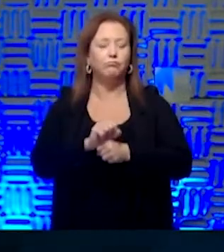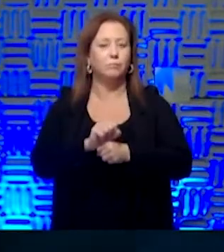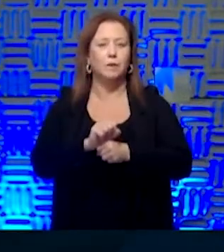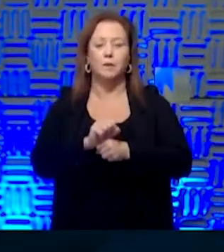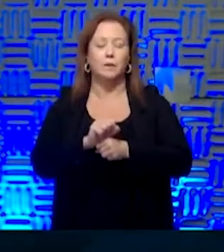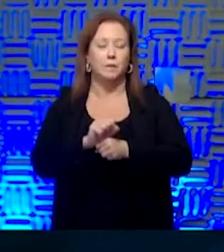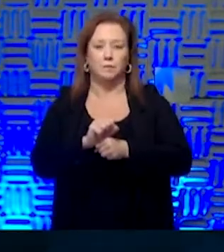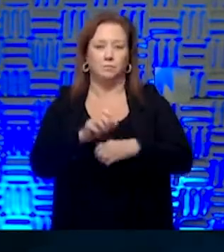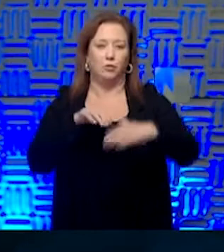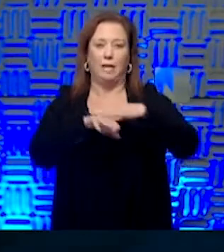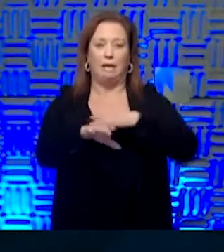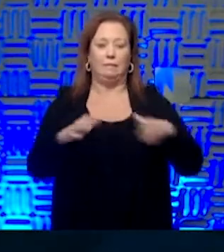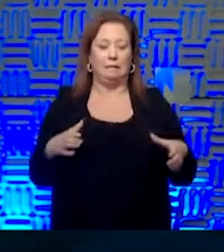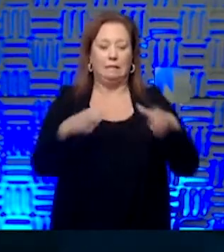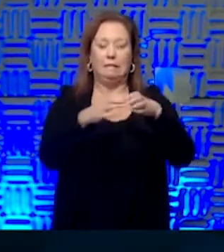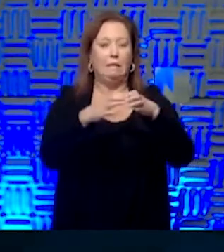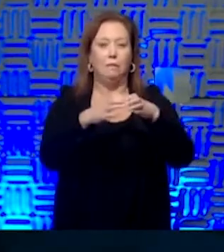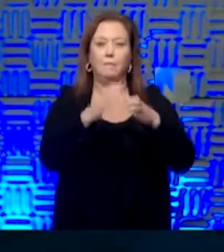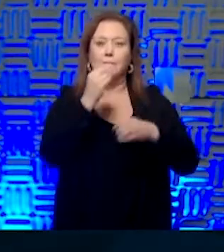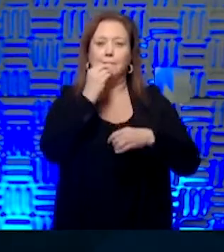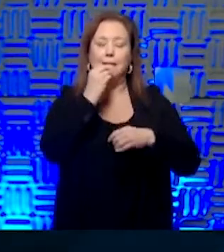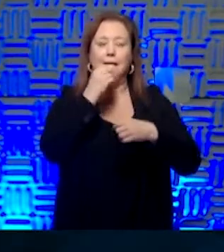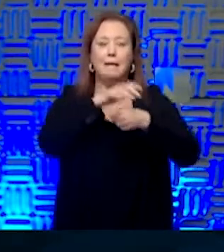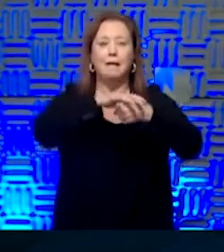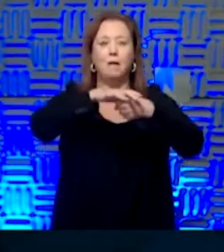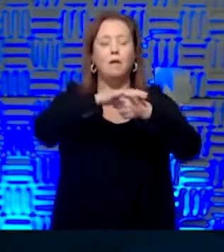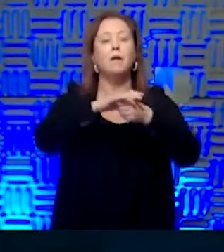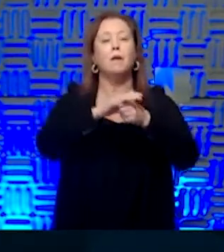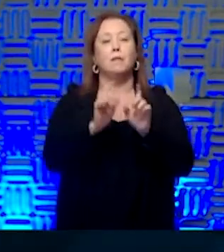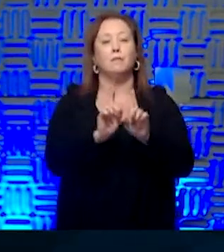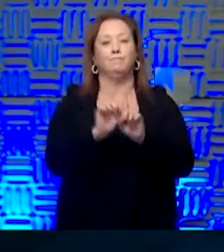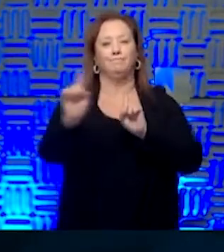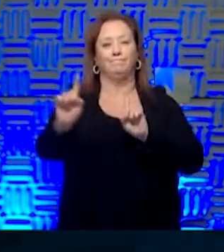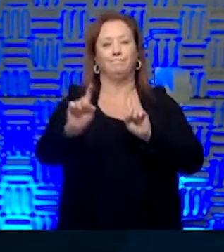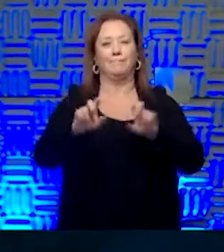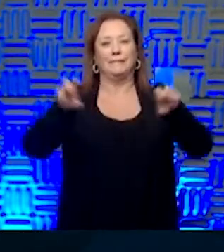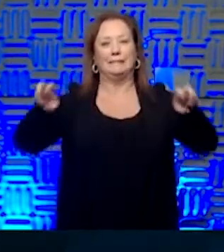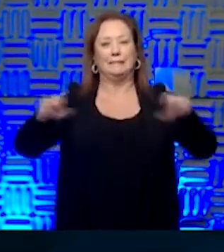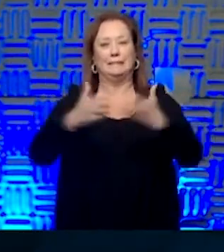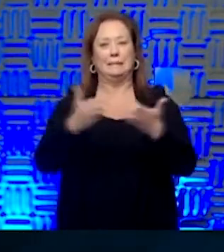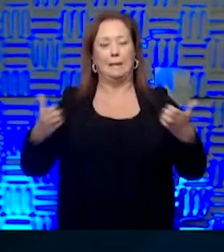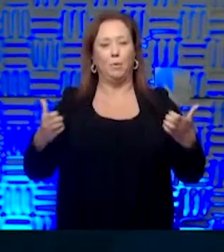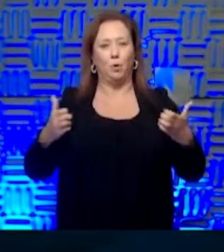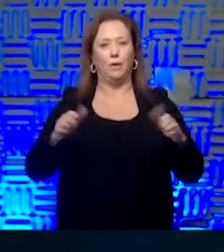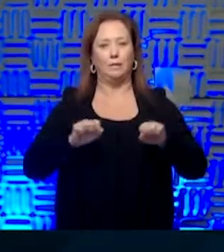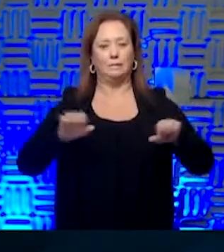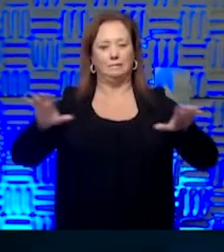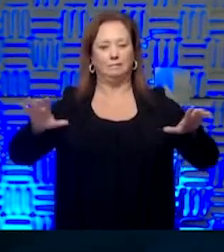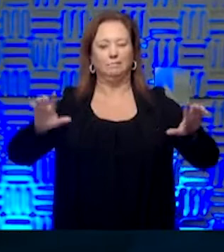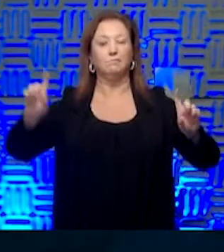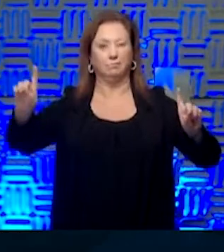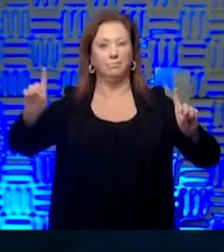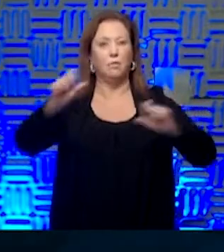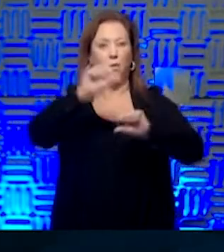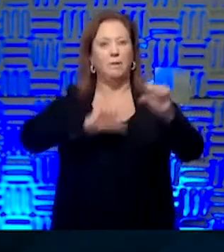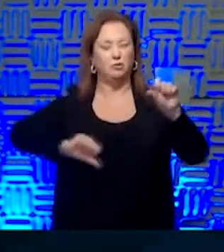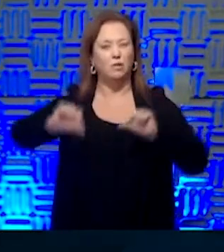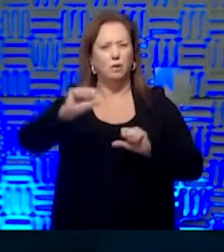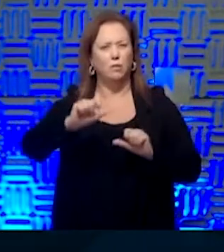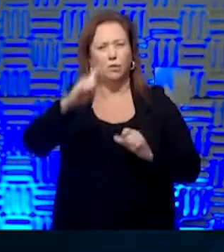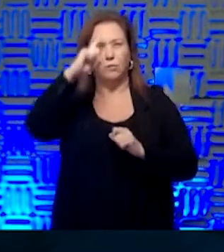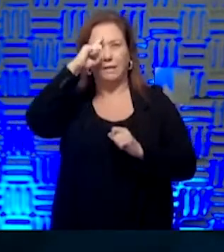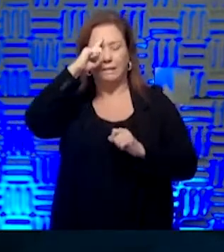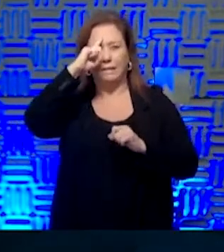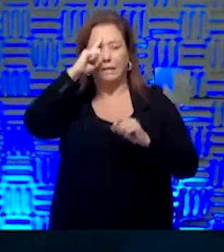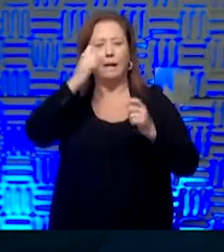aren't getting together in the dining hall, but rather that they are sitting separate from each other in a spread out space. So we've really tried to think through